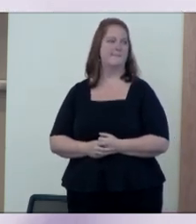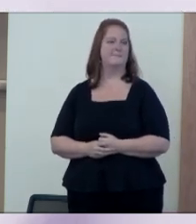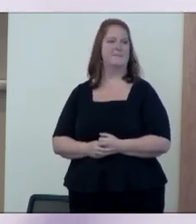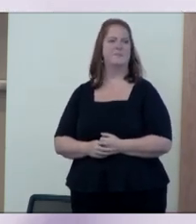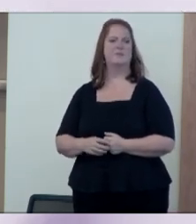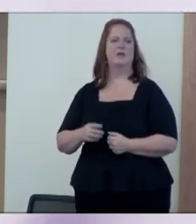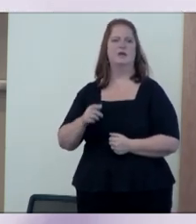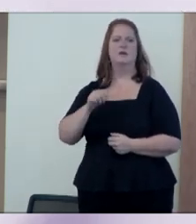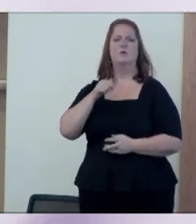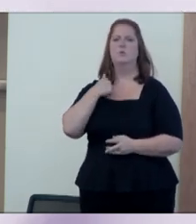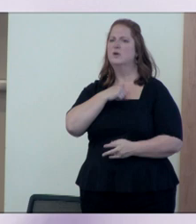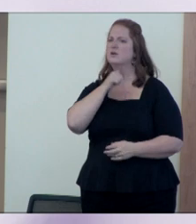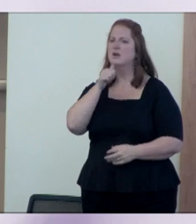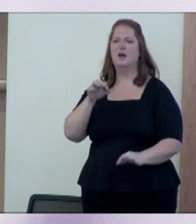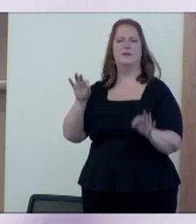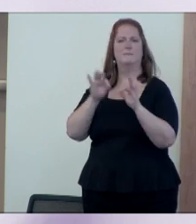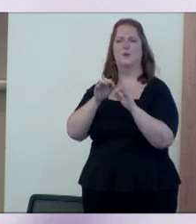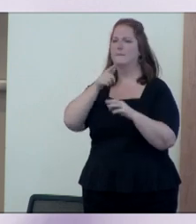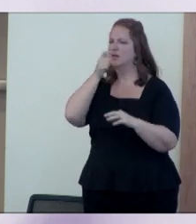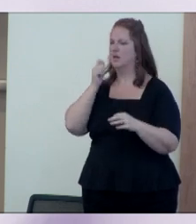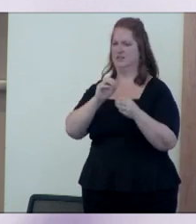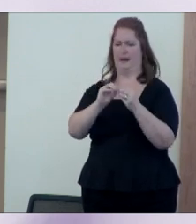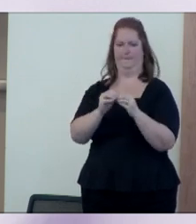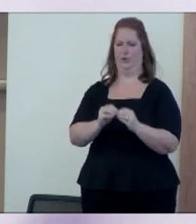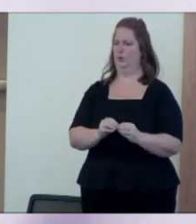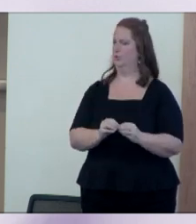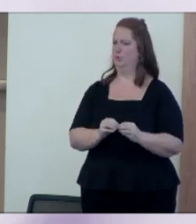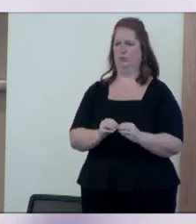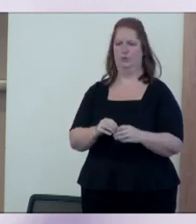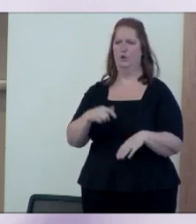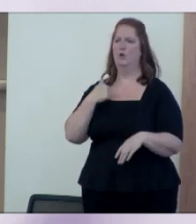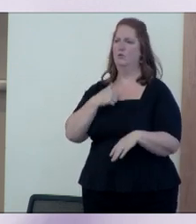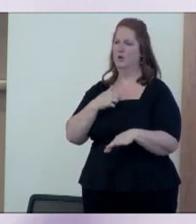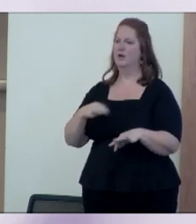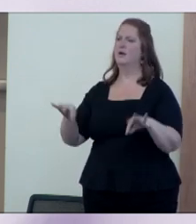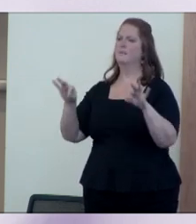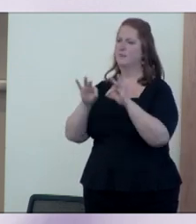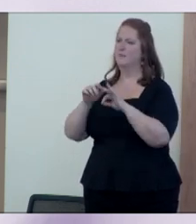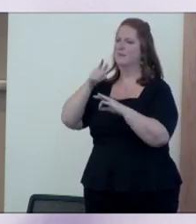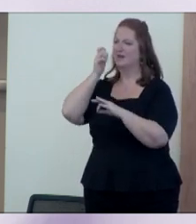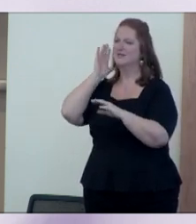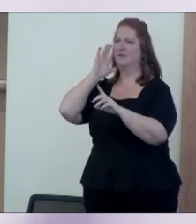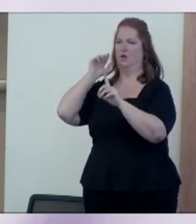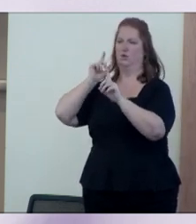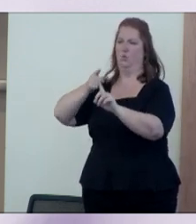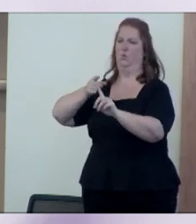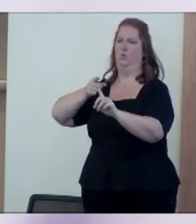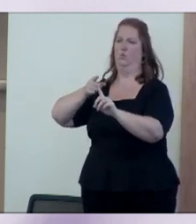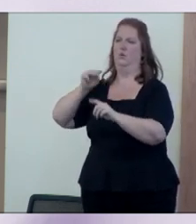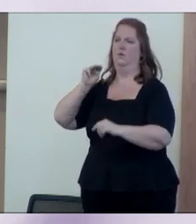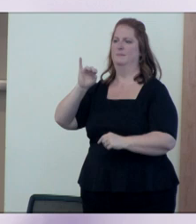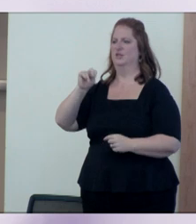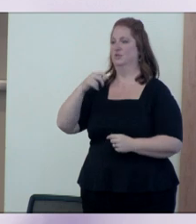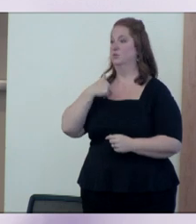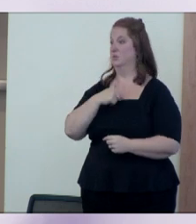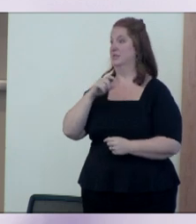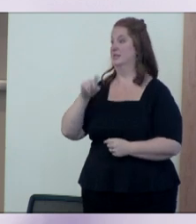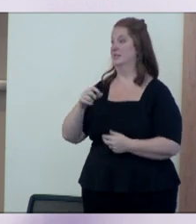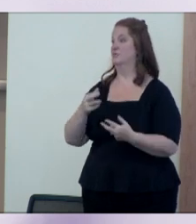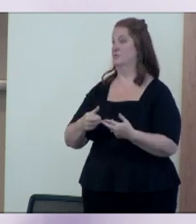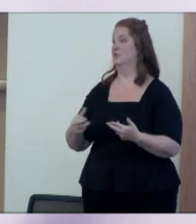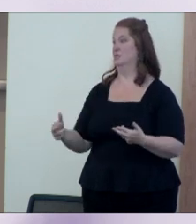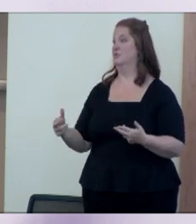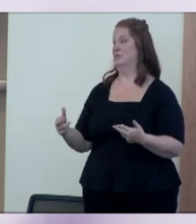because of the metrics. It has everything to do because it's our mission. And we need resources to fulfill